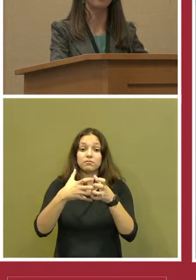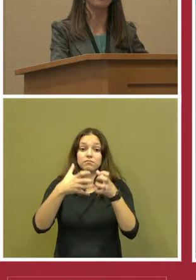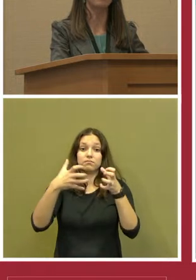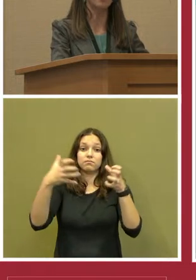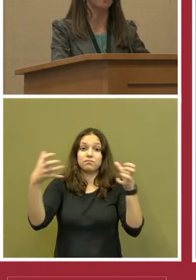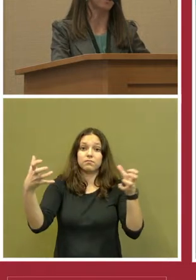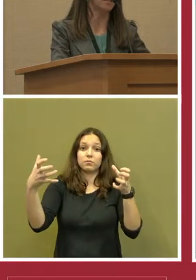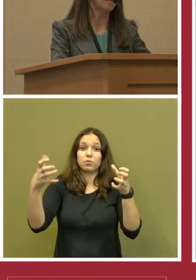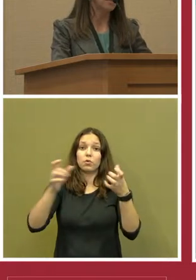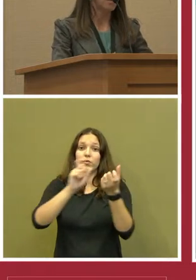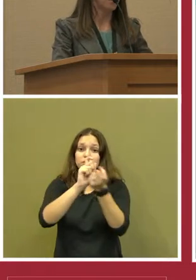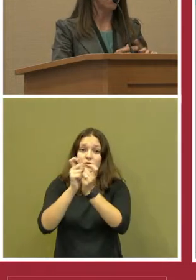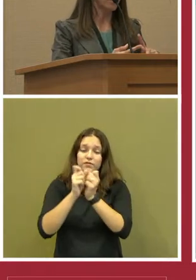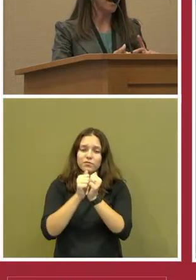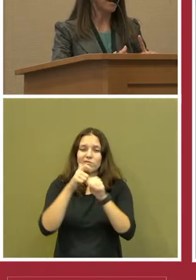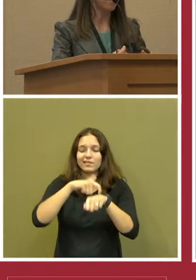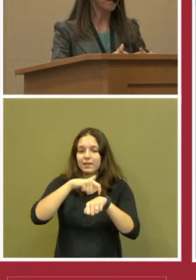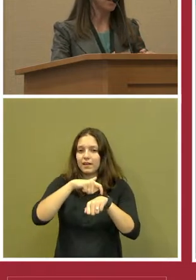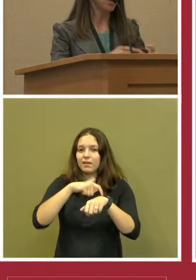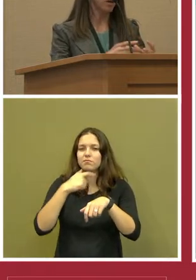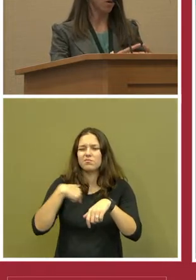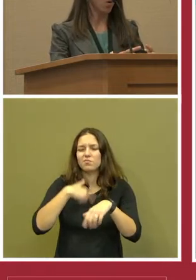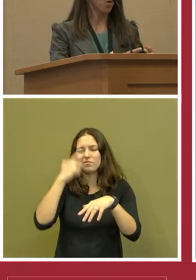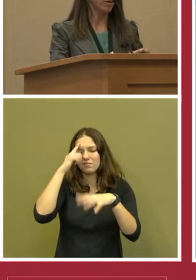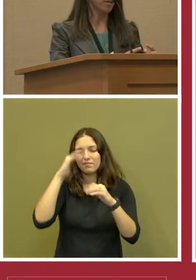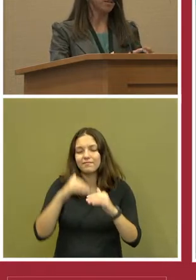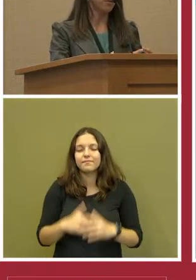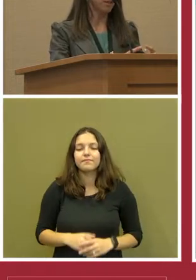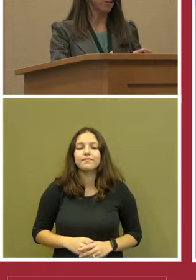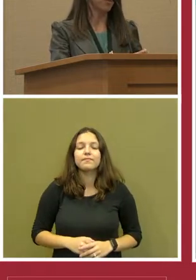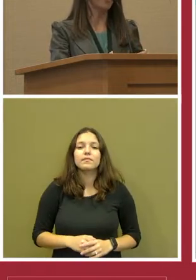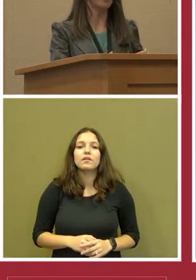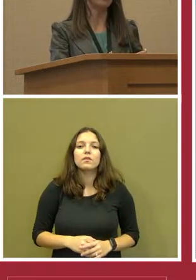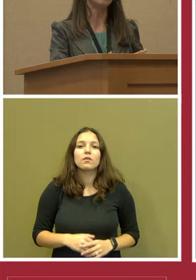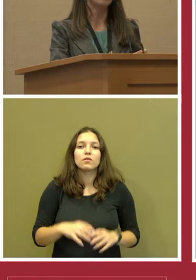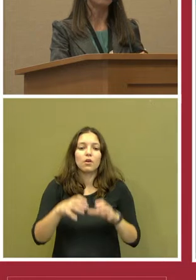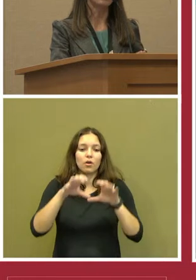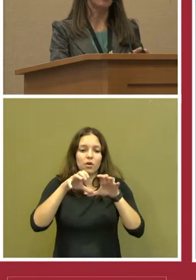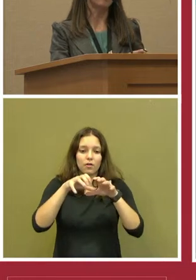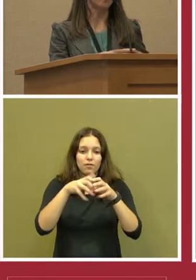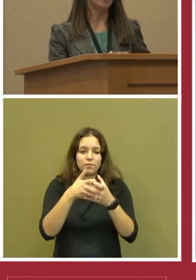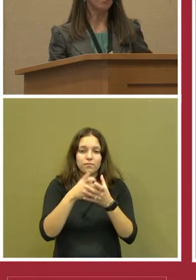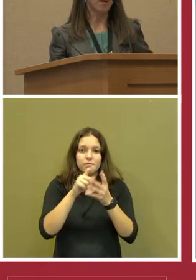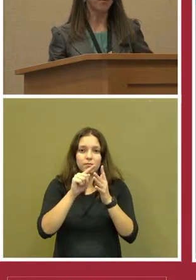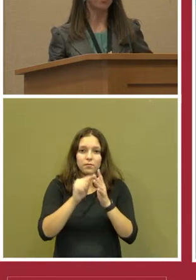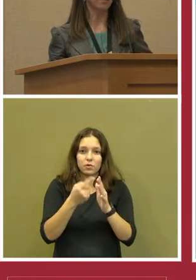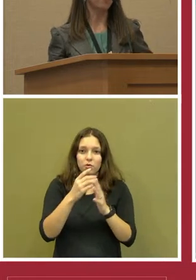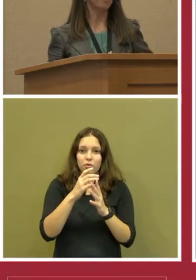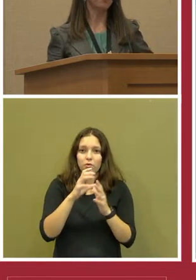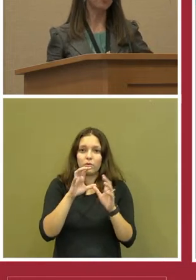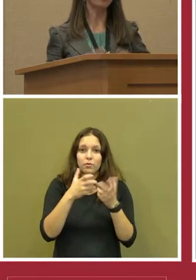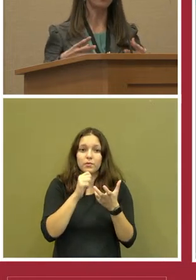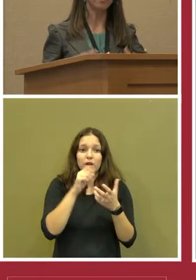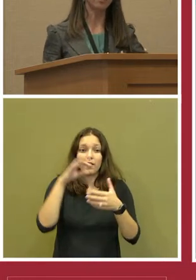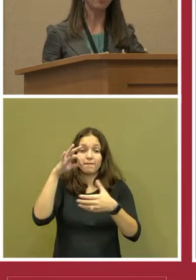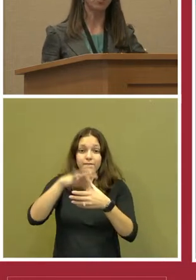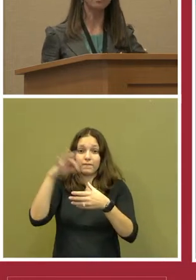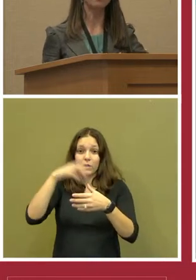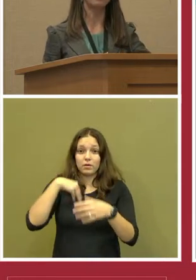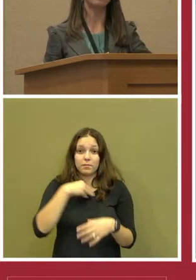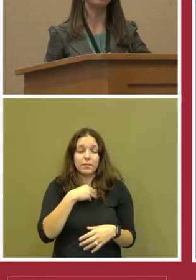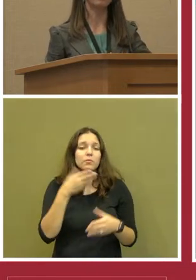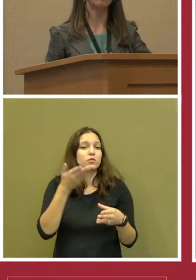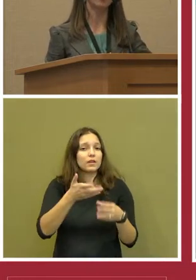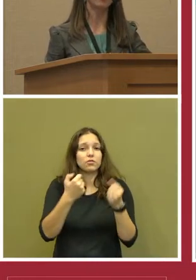time, as to be expected. And we have, in addition to our core steering group, who were not voting members of the group, we're there to